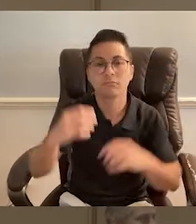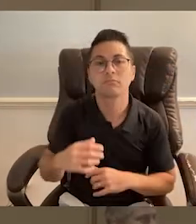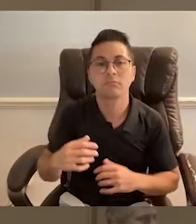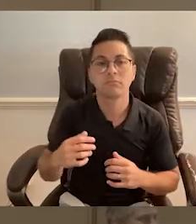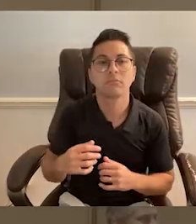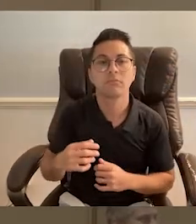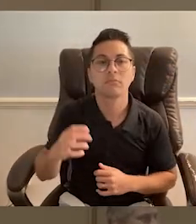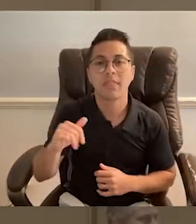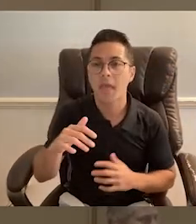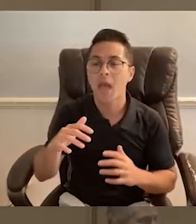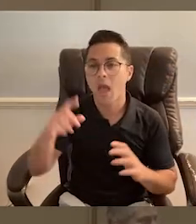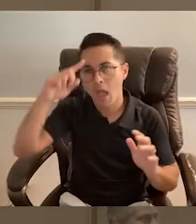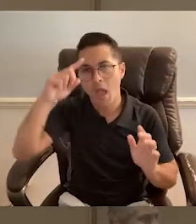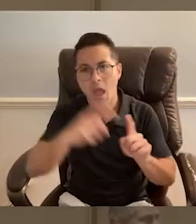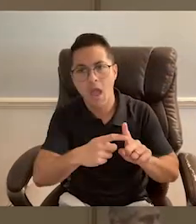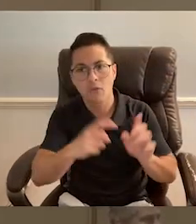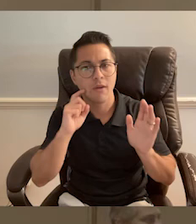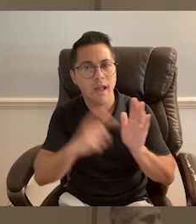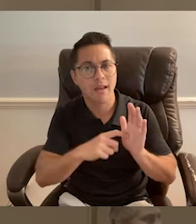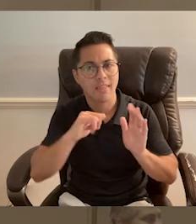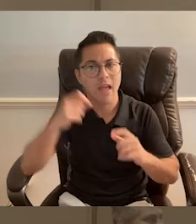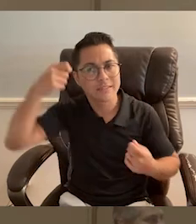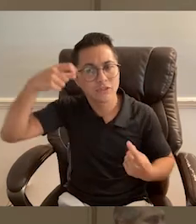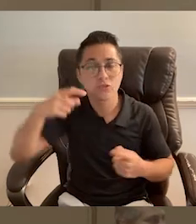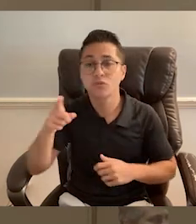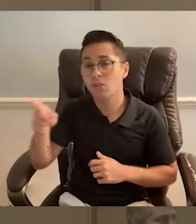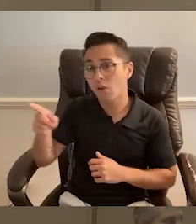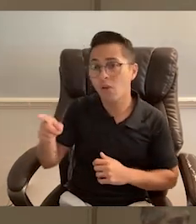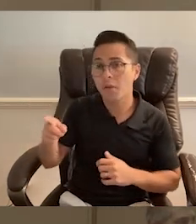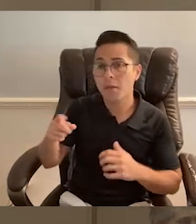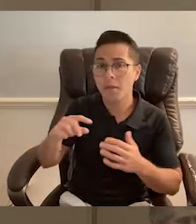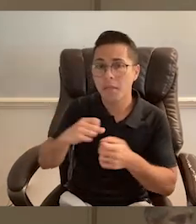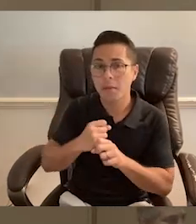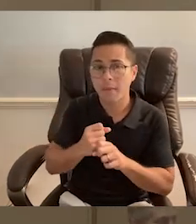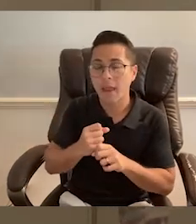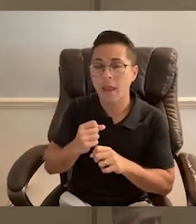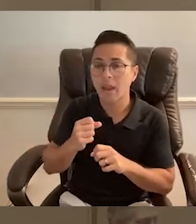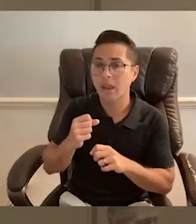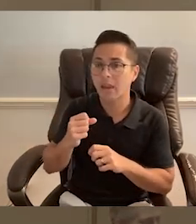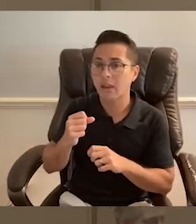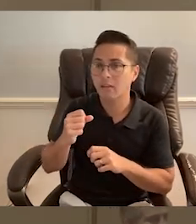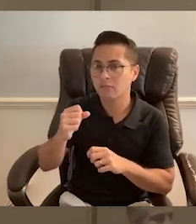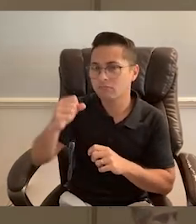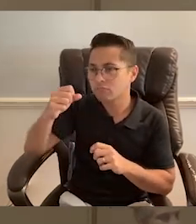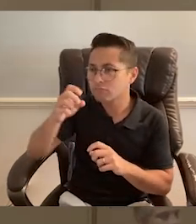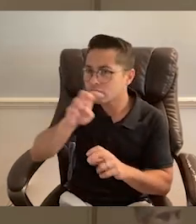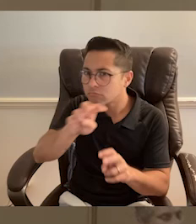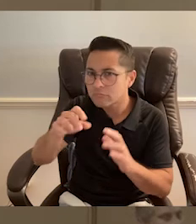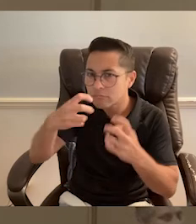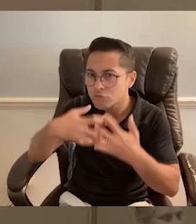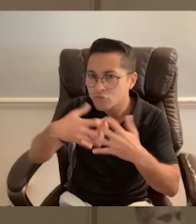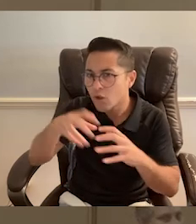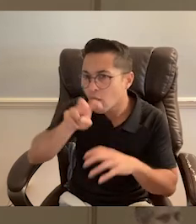You can refill it. If it's a door, you can open it. You cannot drink from a door, right? So each object has its own tasks that you can do,